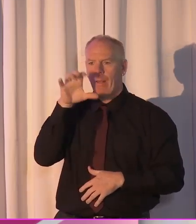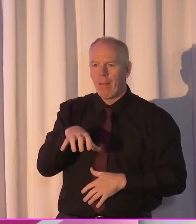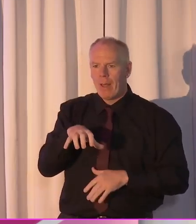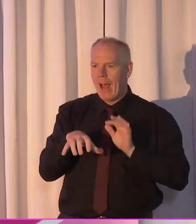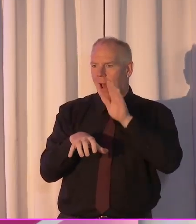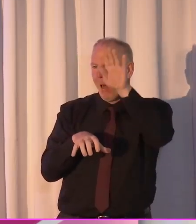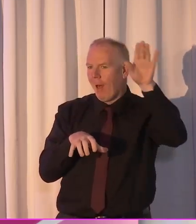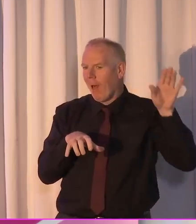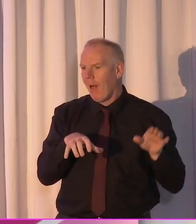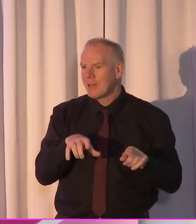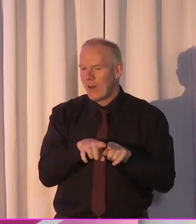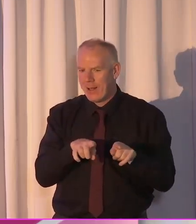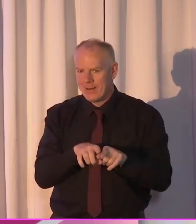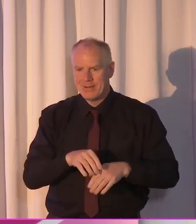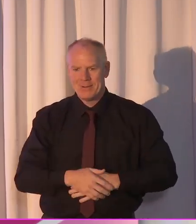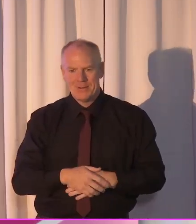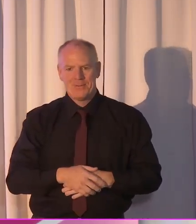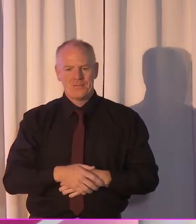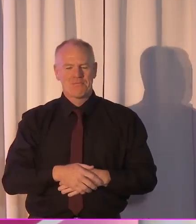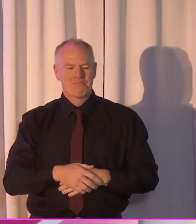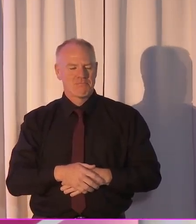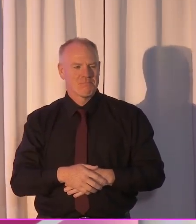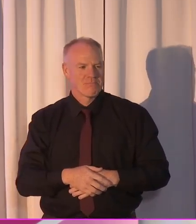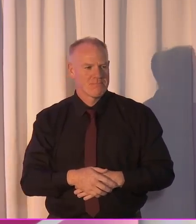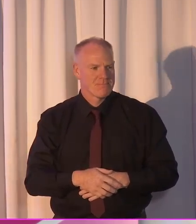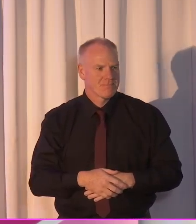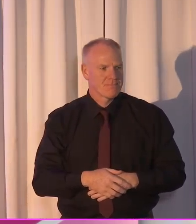moved outside of Dublin, which was really, really welcome.